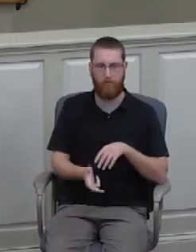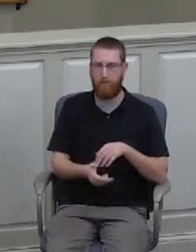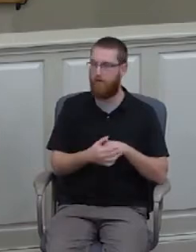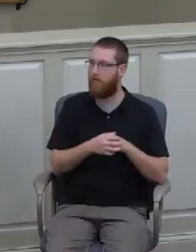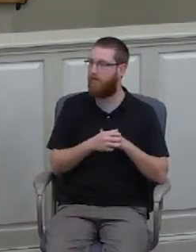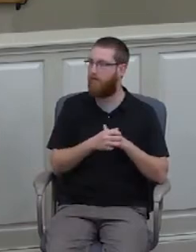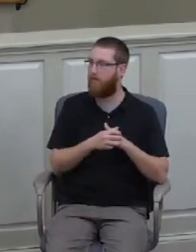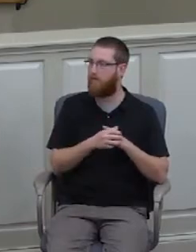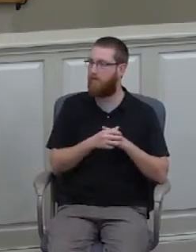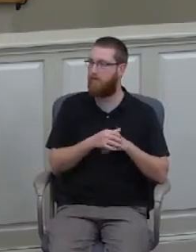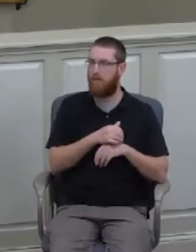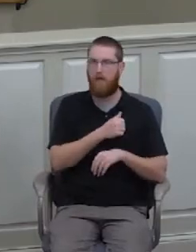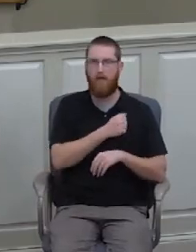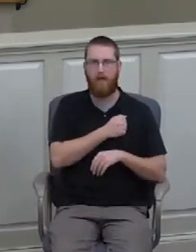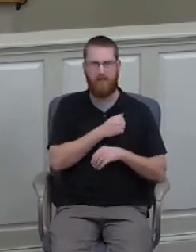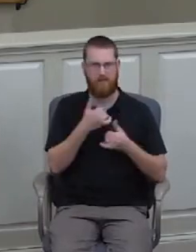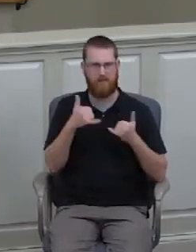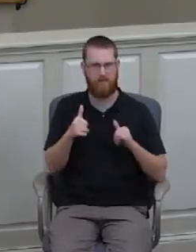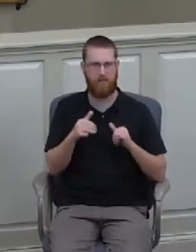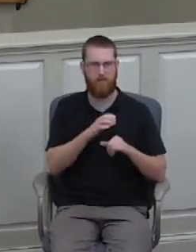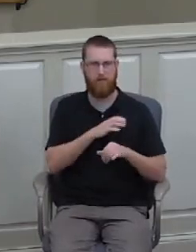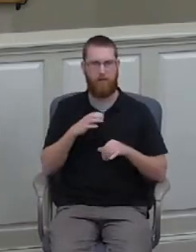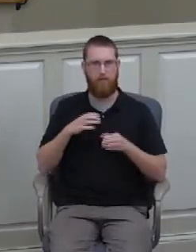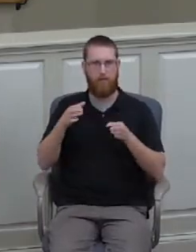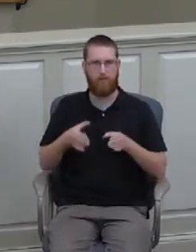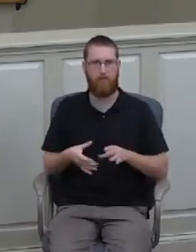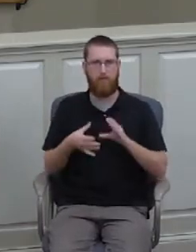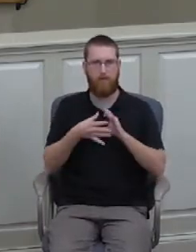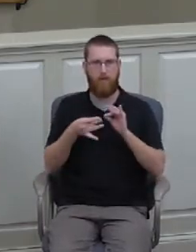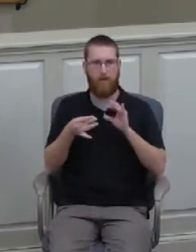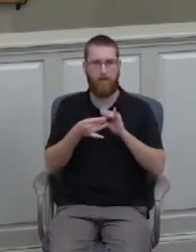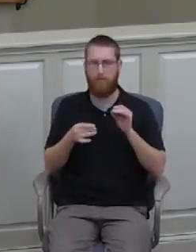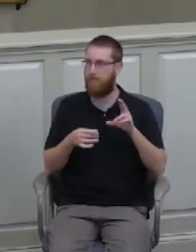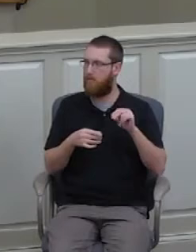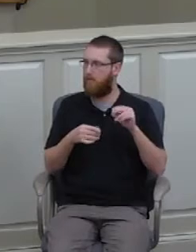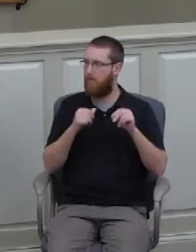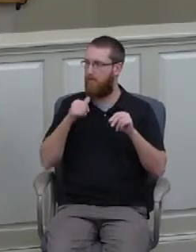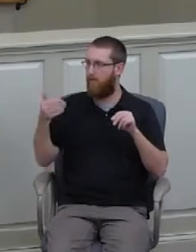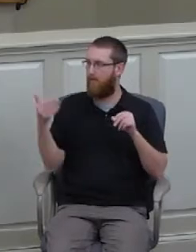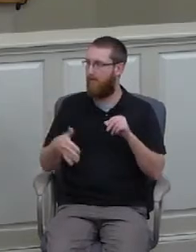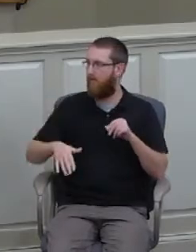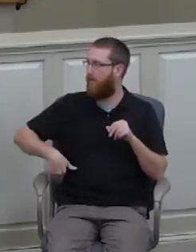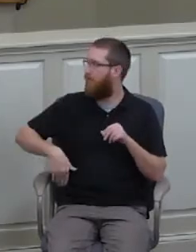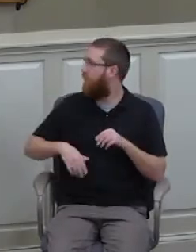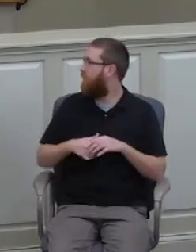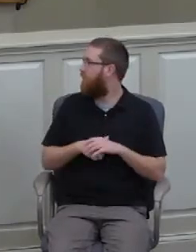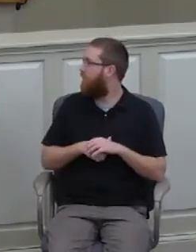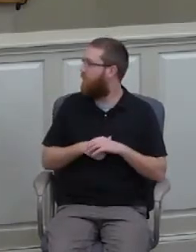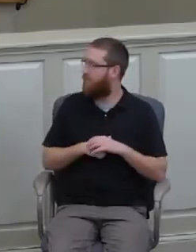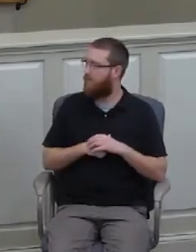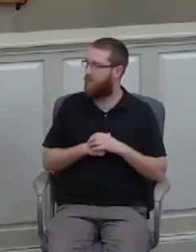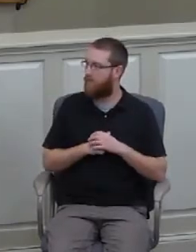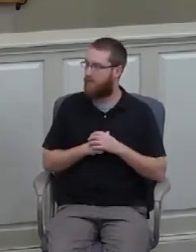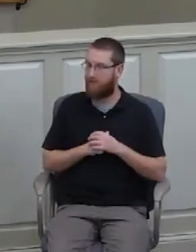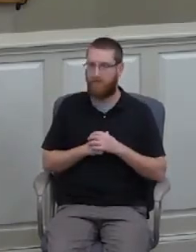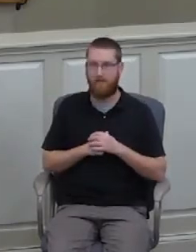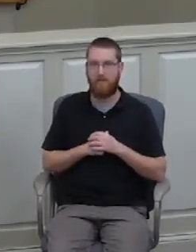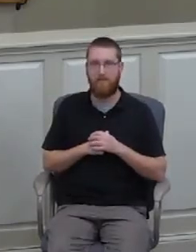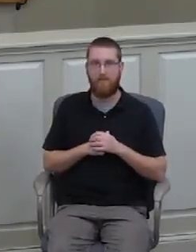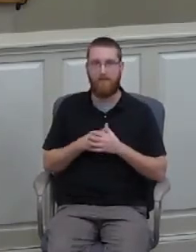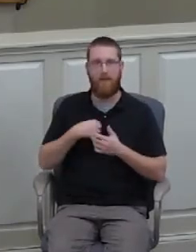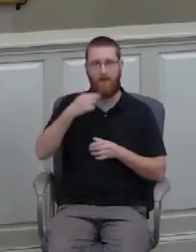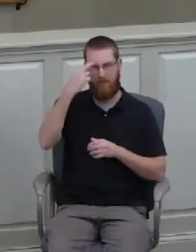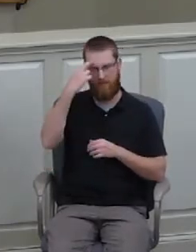And are we still in commissioner comments? We haven't even gotten there yet, but Oh. may as well. I thought it was Wait. Ricky to do it.